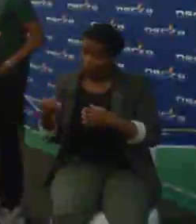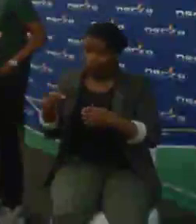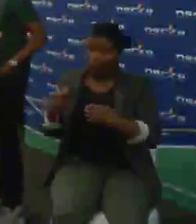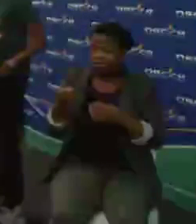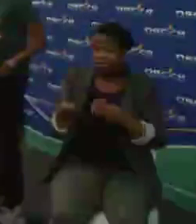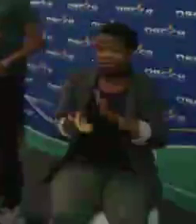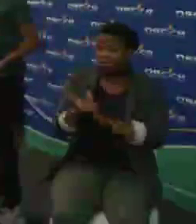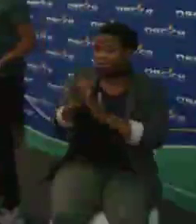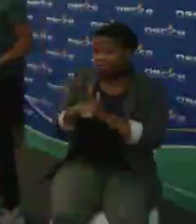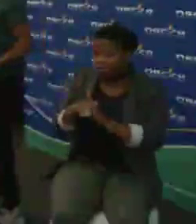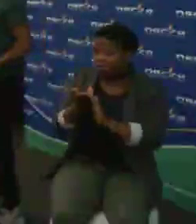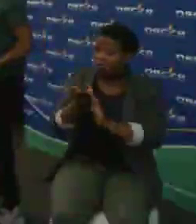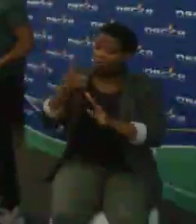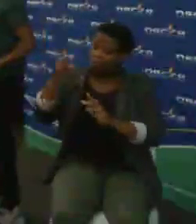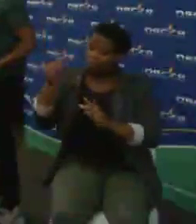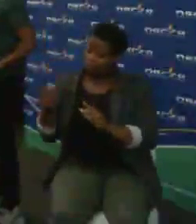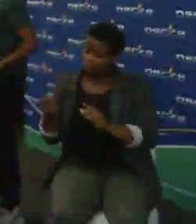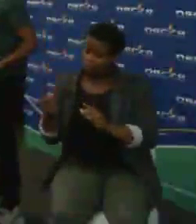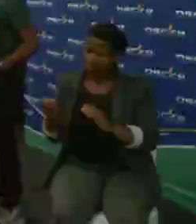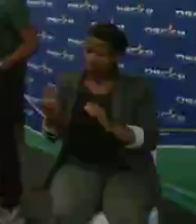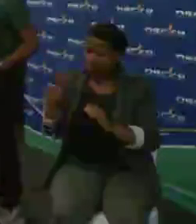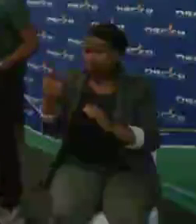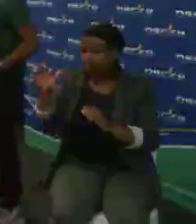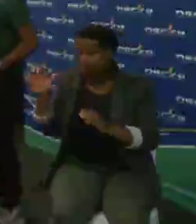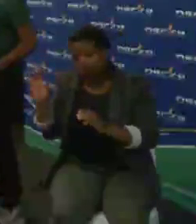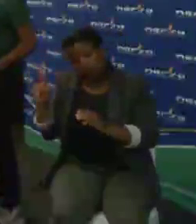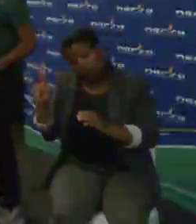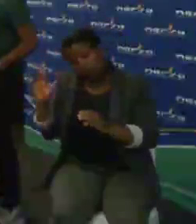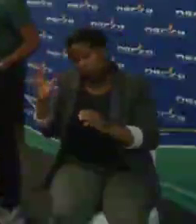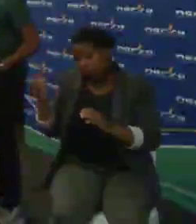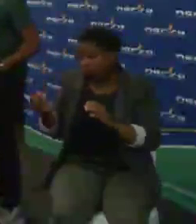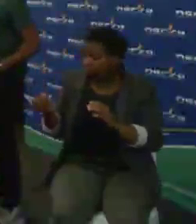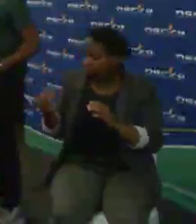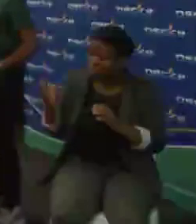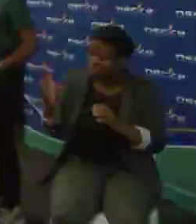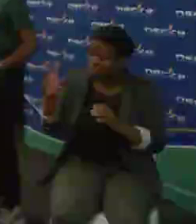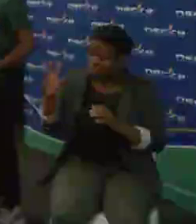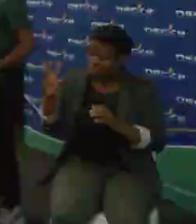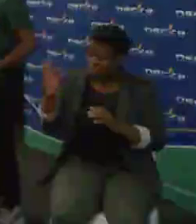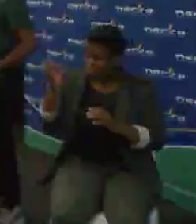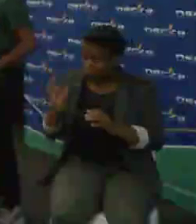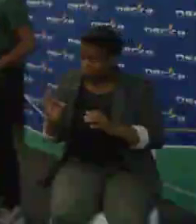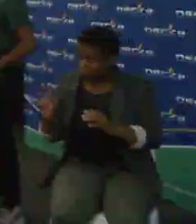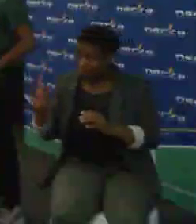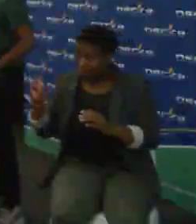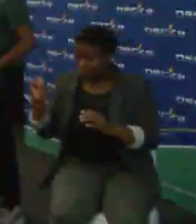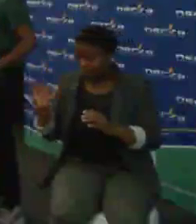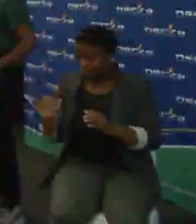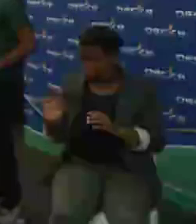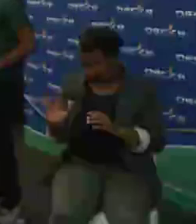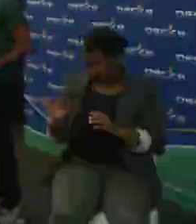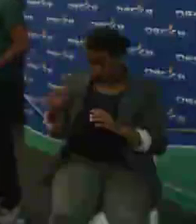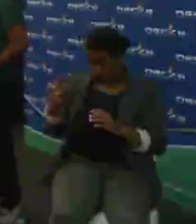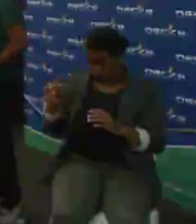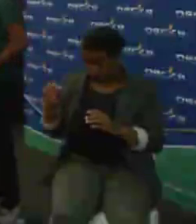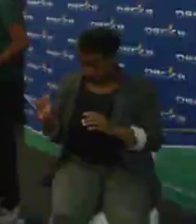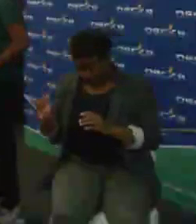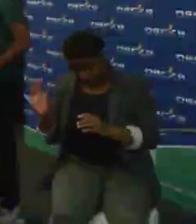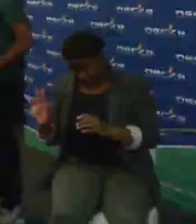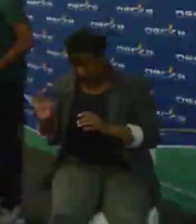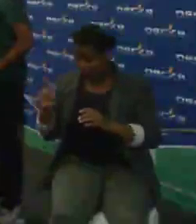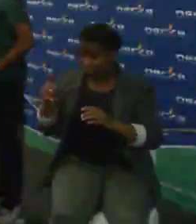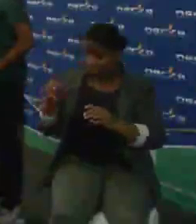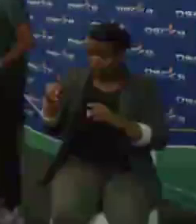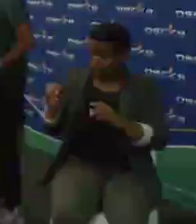price. MYPD 2 was about 25% increase, MYPD 3 was 8% every 5 years, including the different